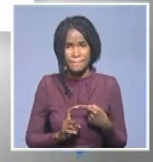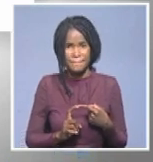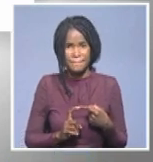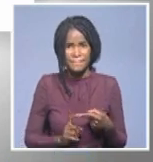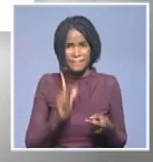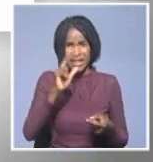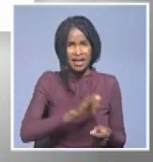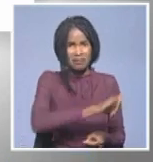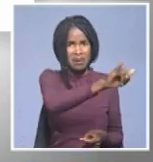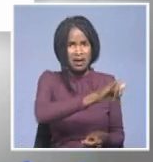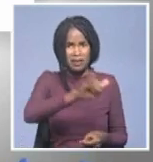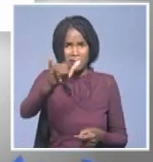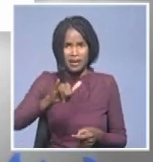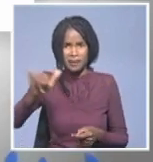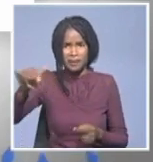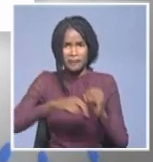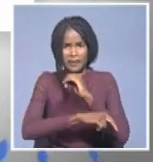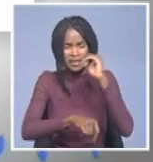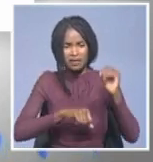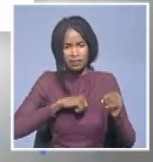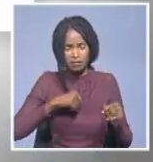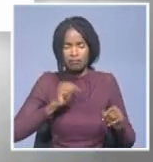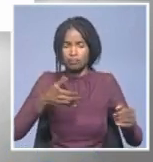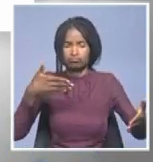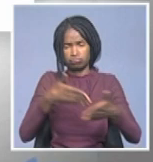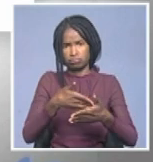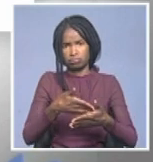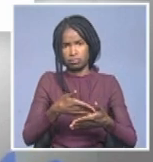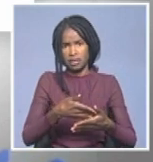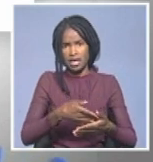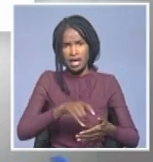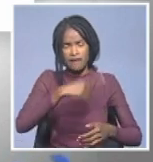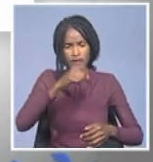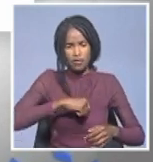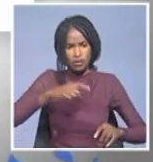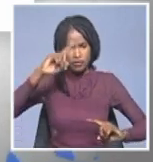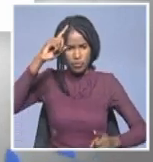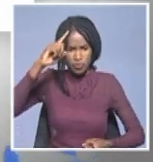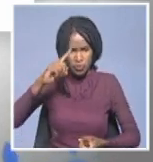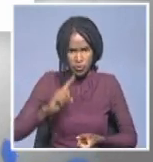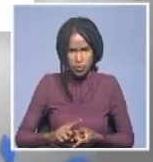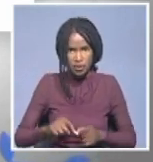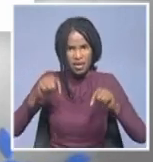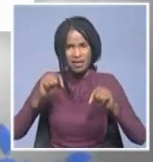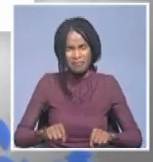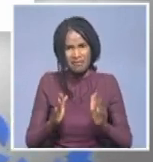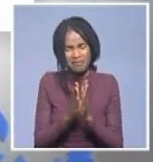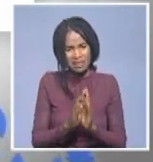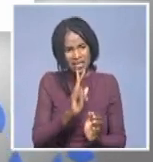France says traveling to those destinations must be put on hold until the outbreak has been contained. In the meanwhile,